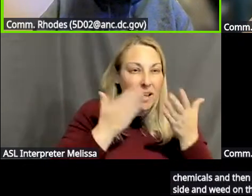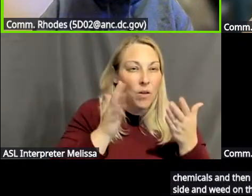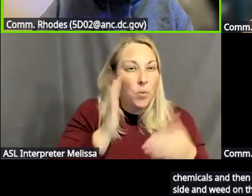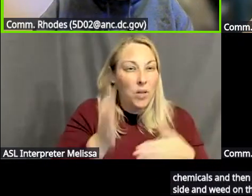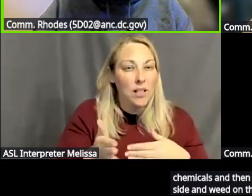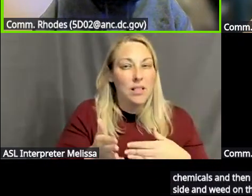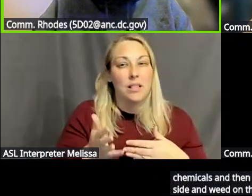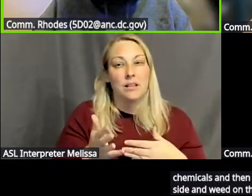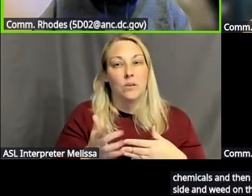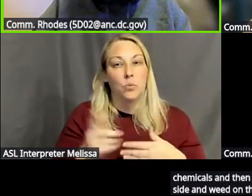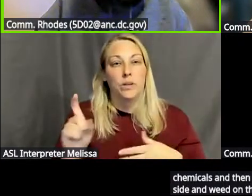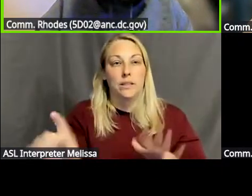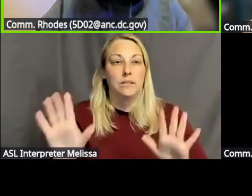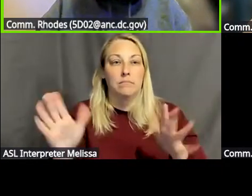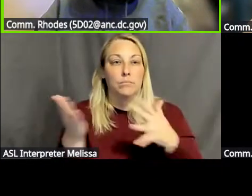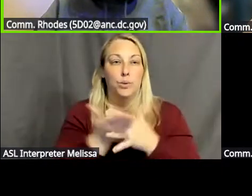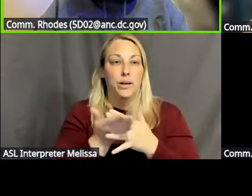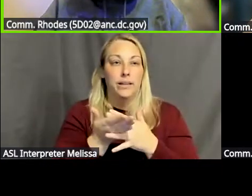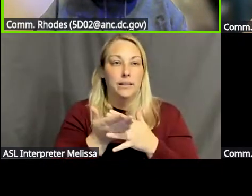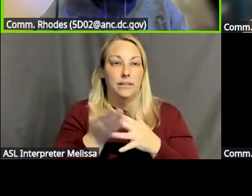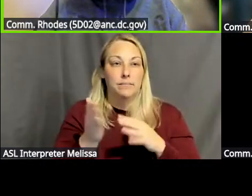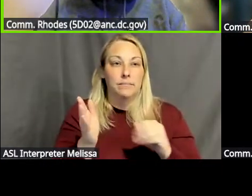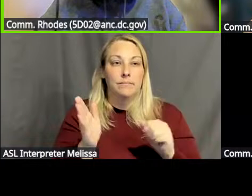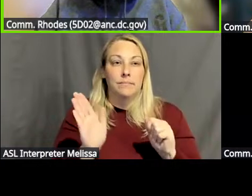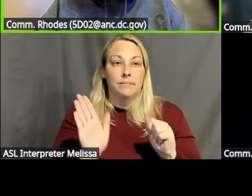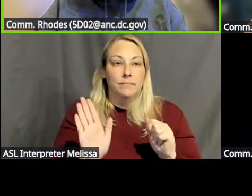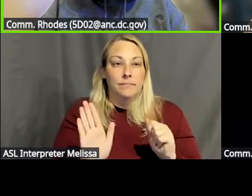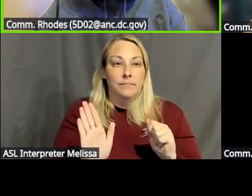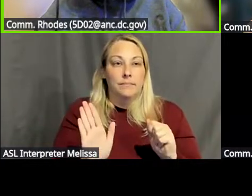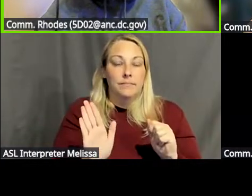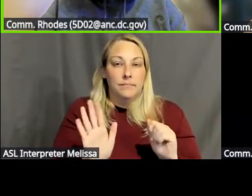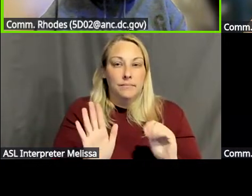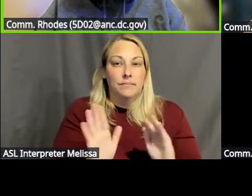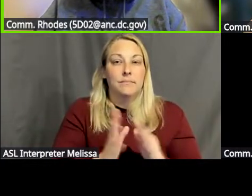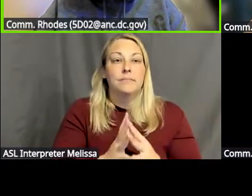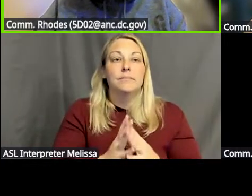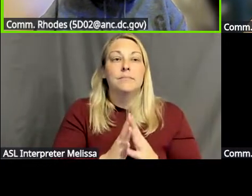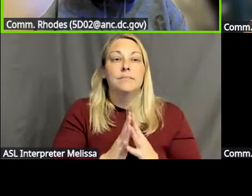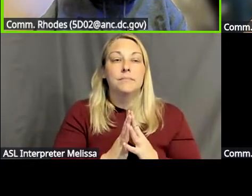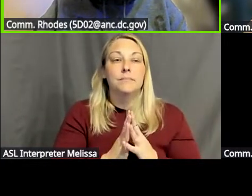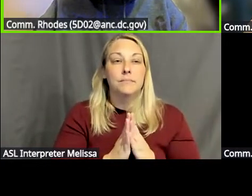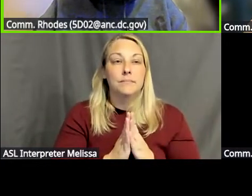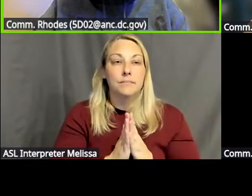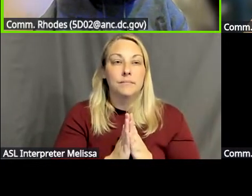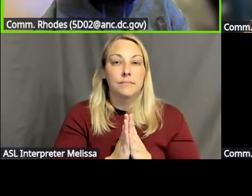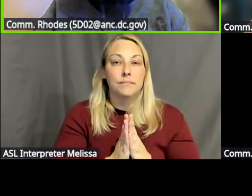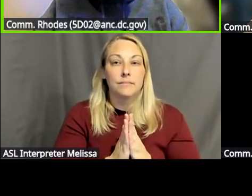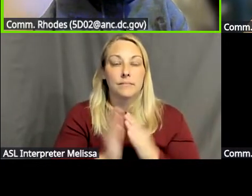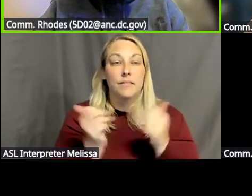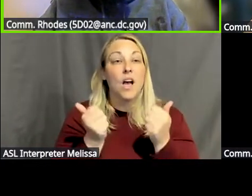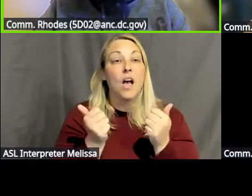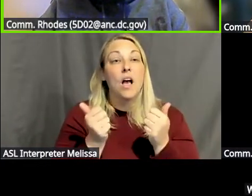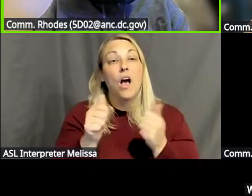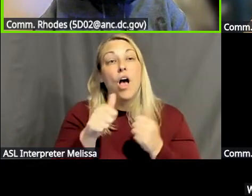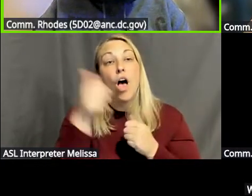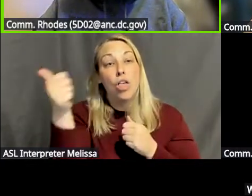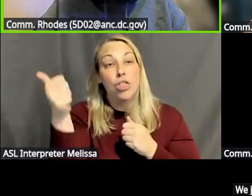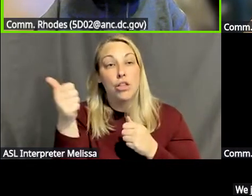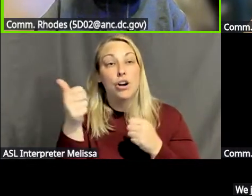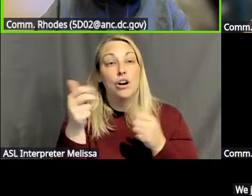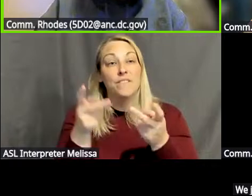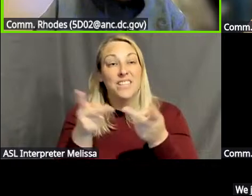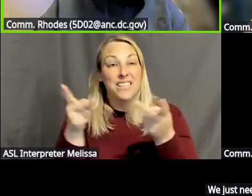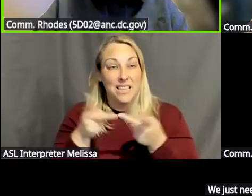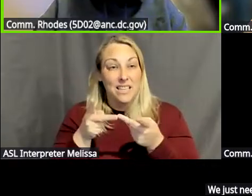we just need a break. Um, the other facility is a cultivating center, which